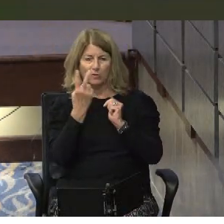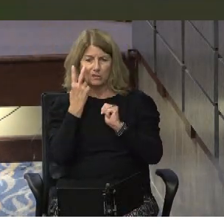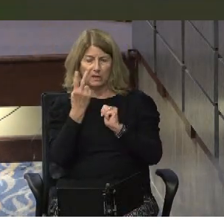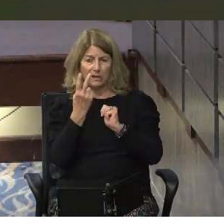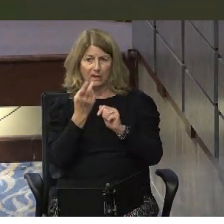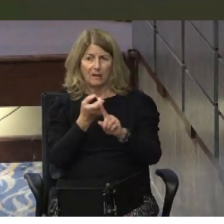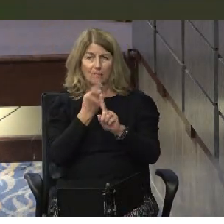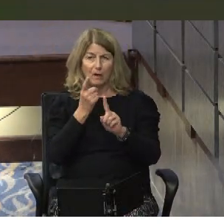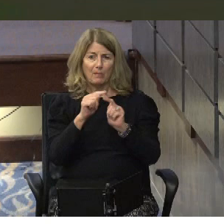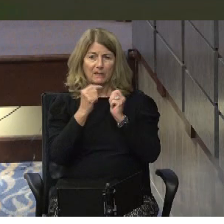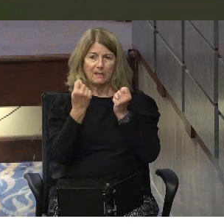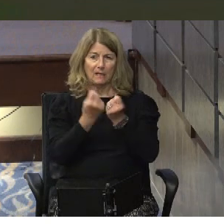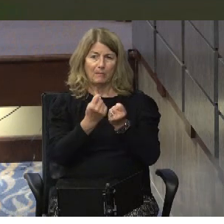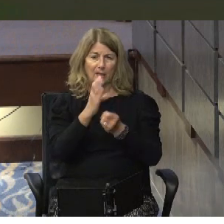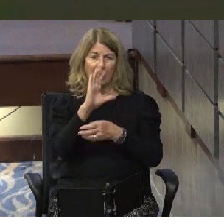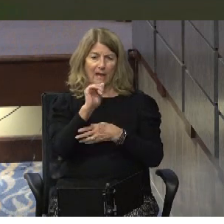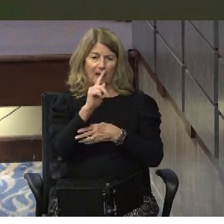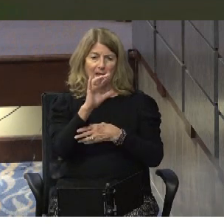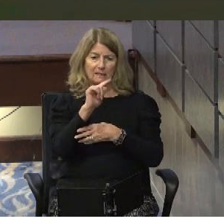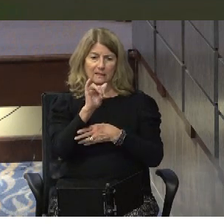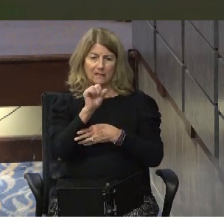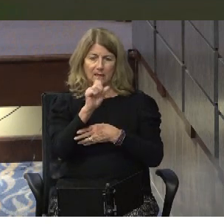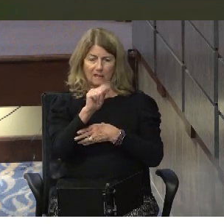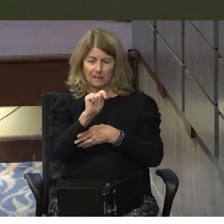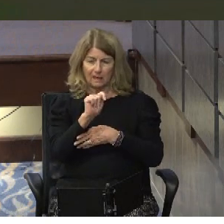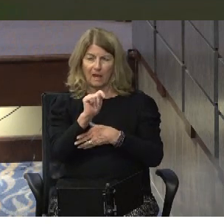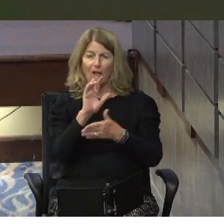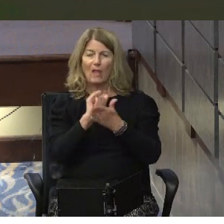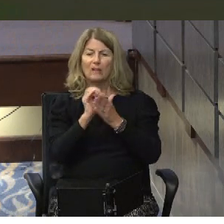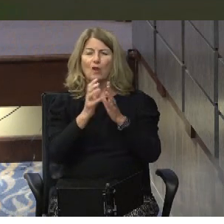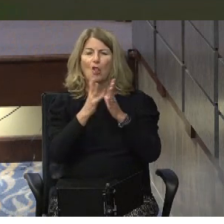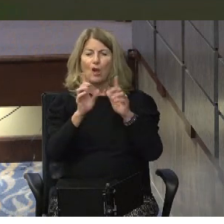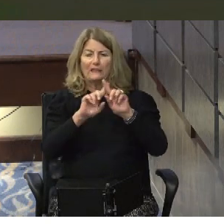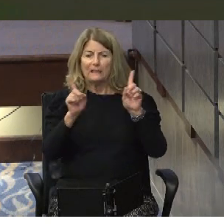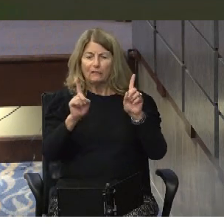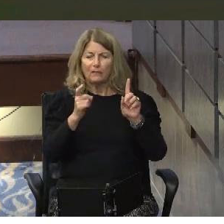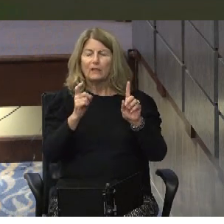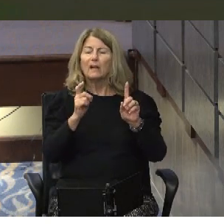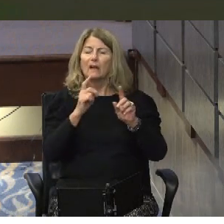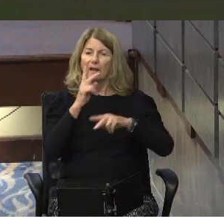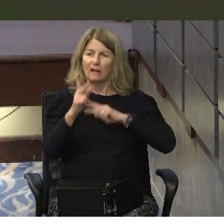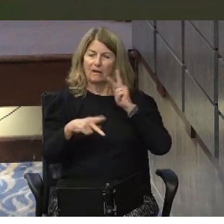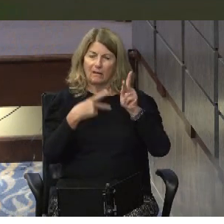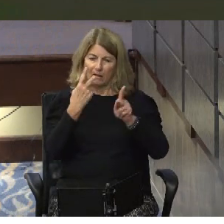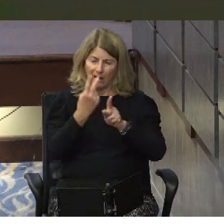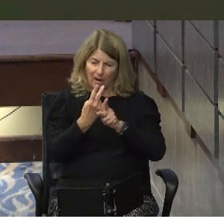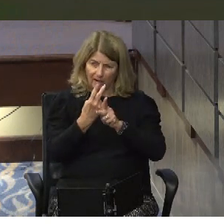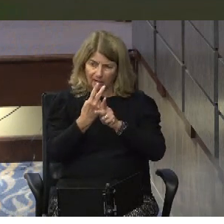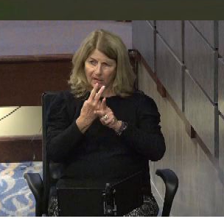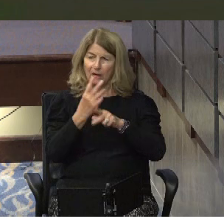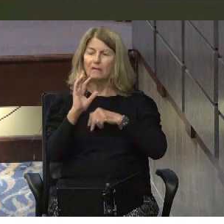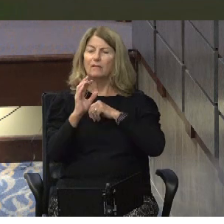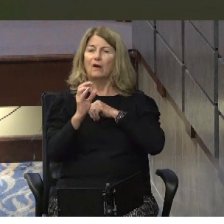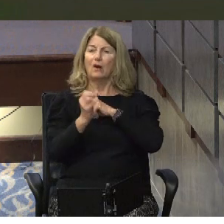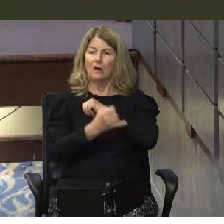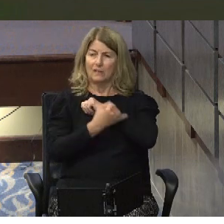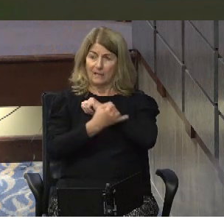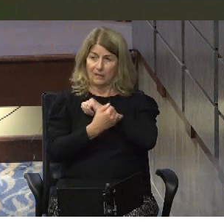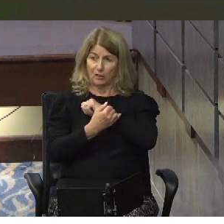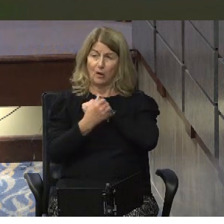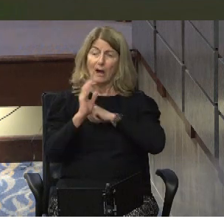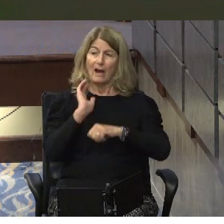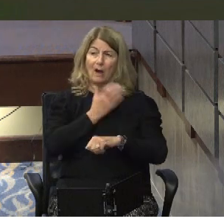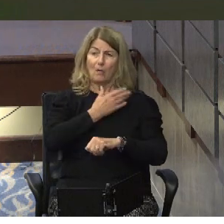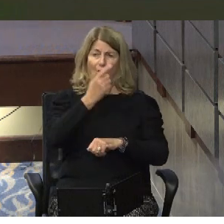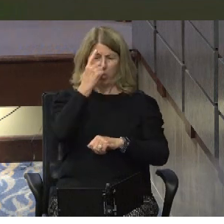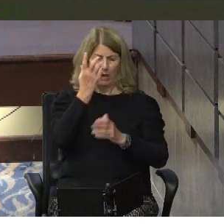at Catalyst, it's much different type of architecture. So our thought was, and again, the